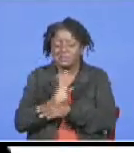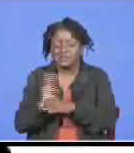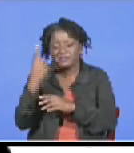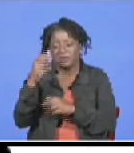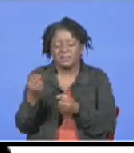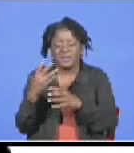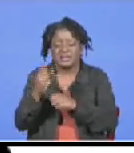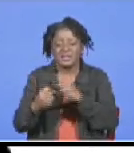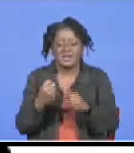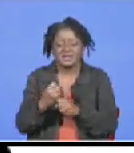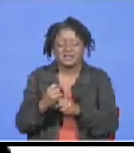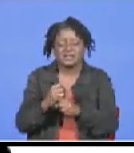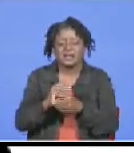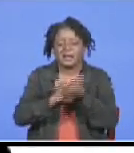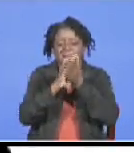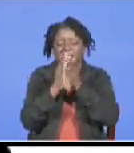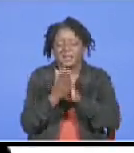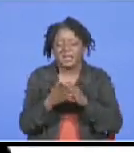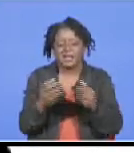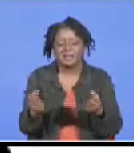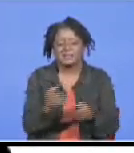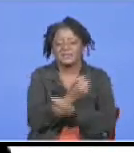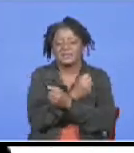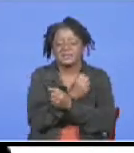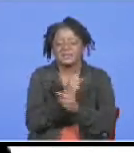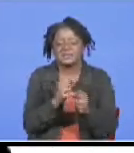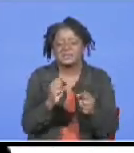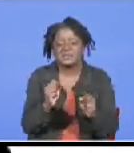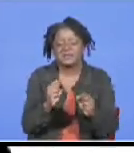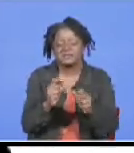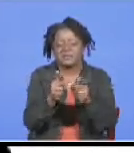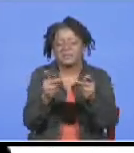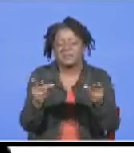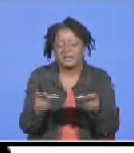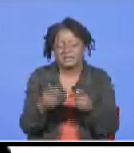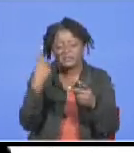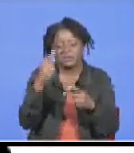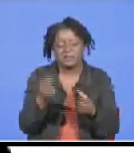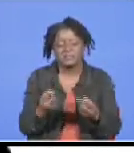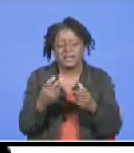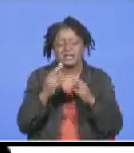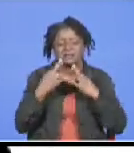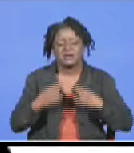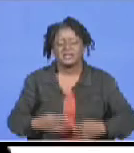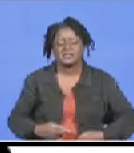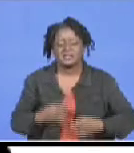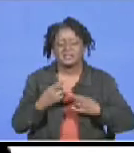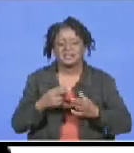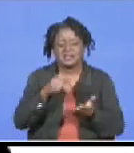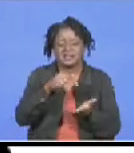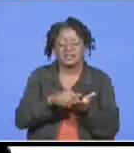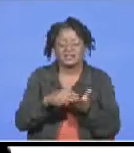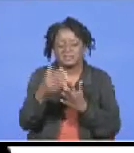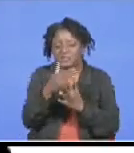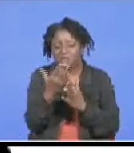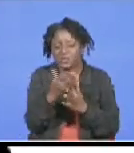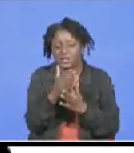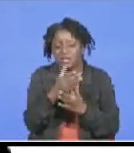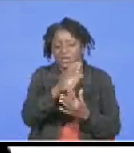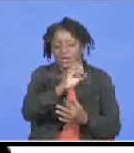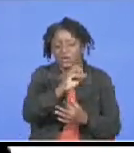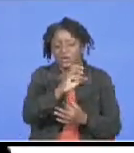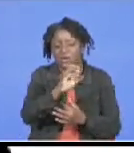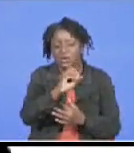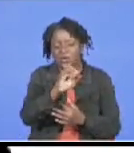to be a saving grace for northern residents after Dorian. This port is centered between Cooperstown and Little Abaco, so when you look at it, it's